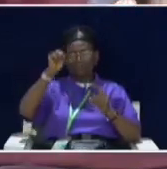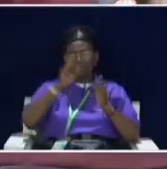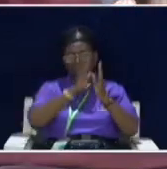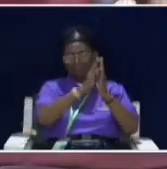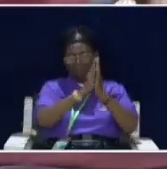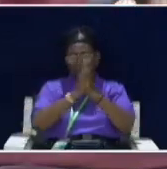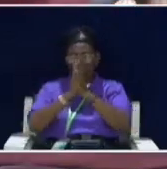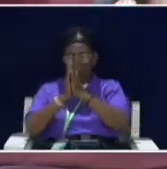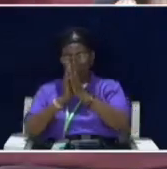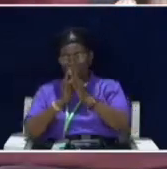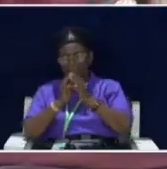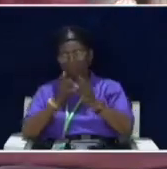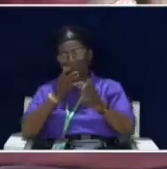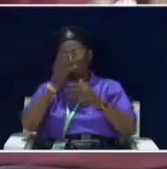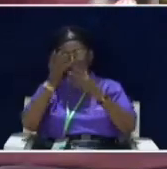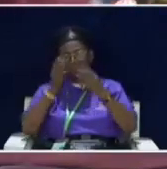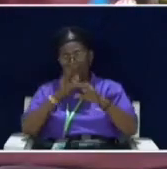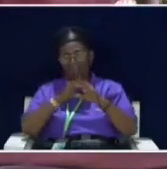Cry to him.